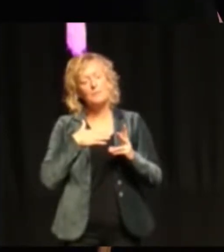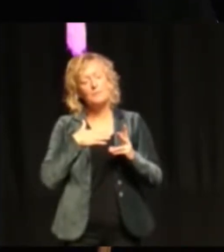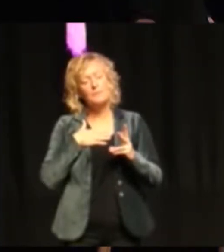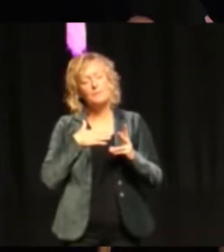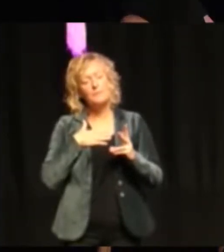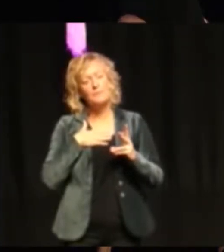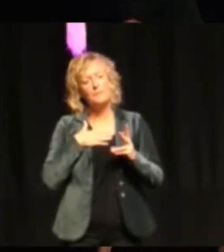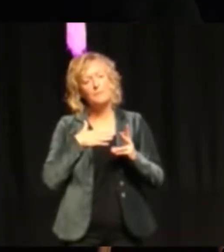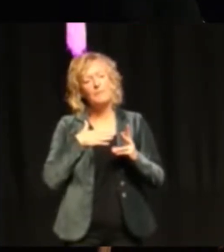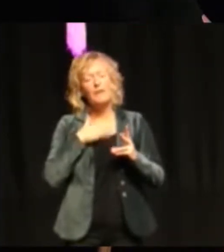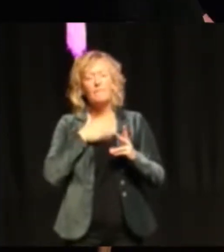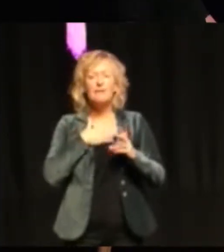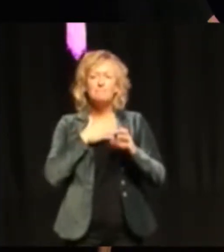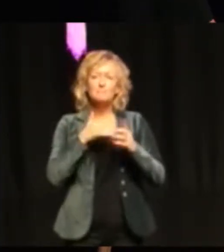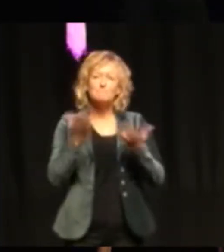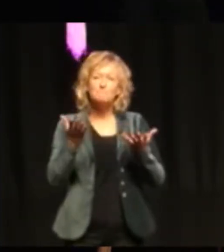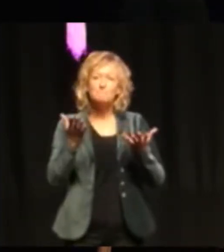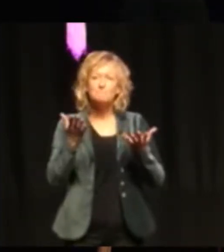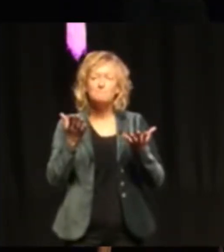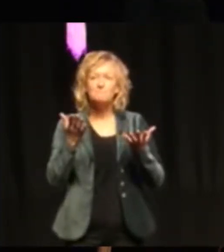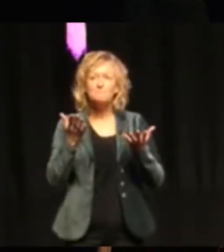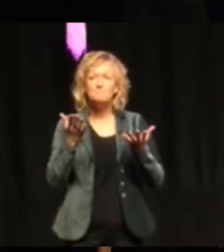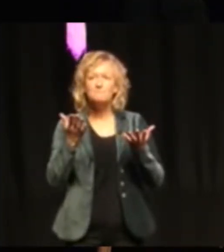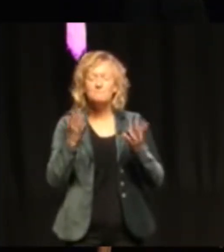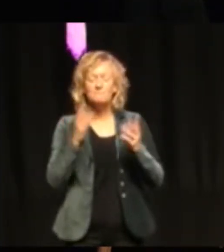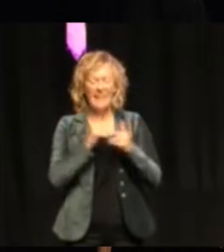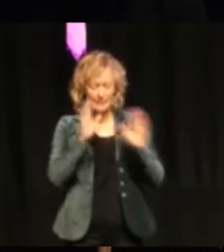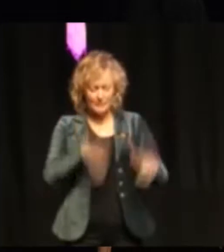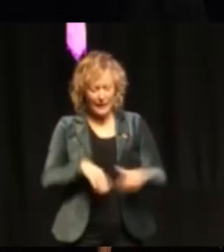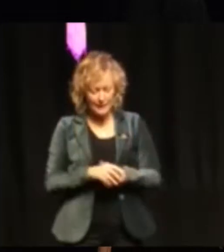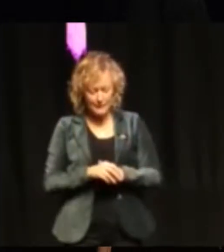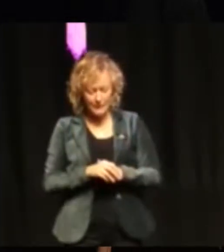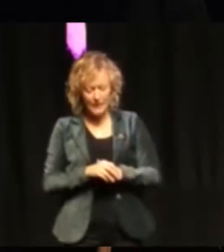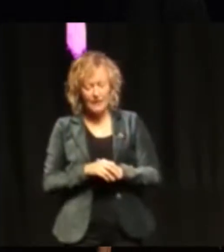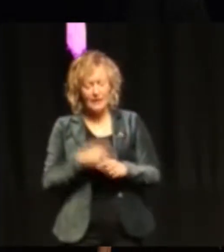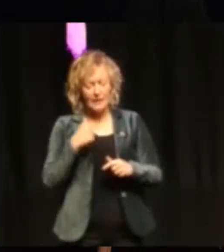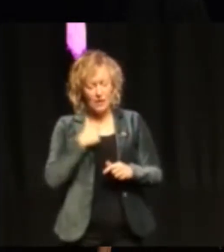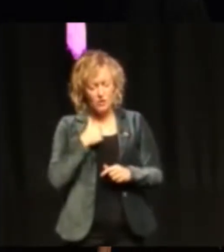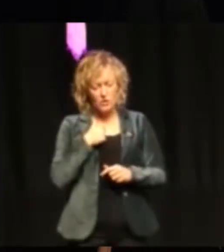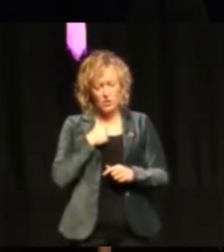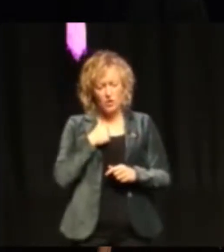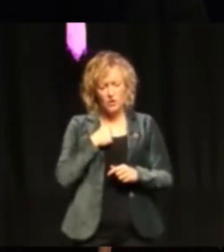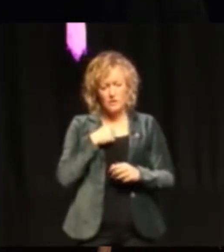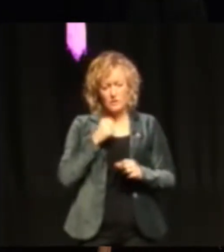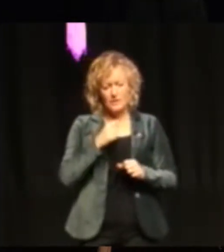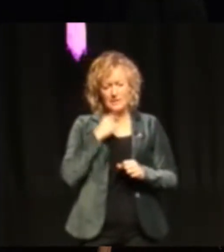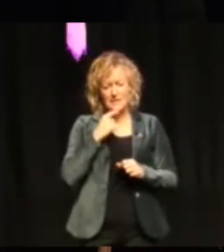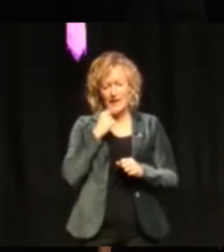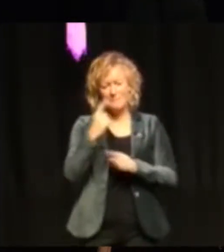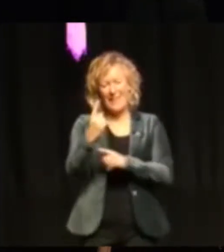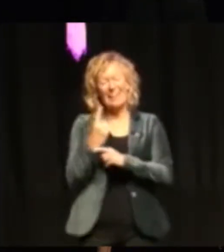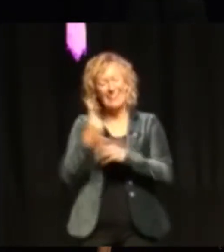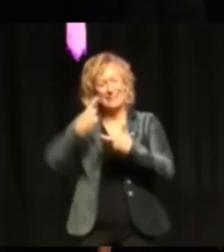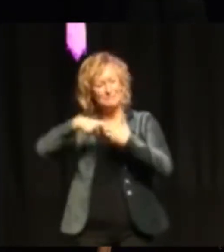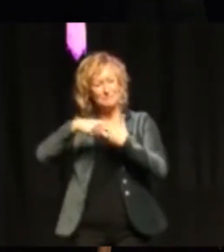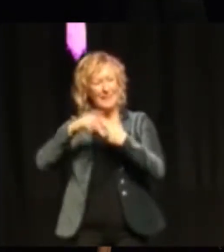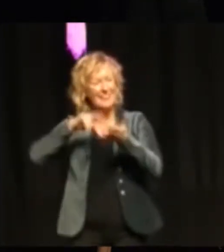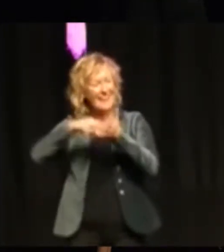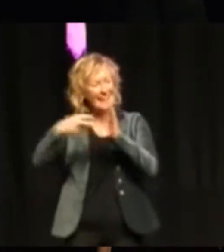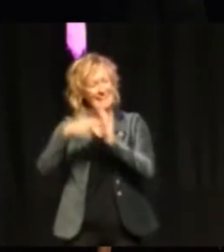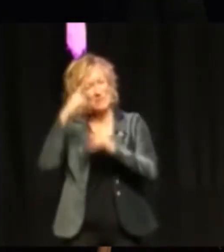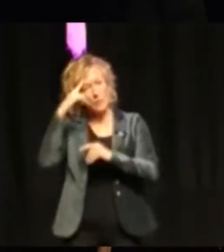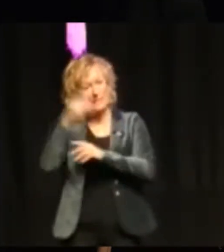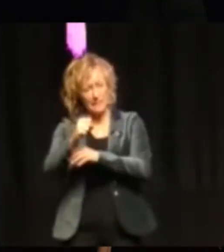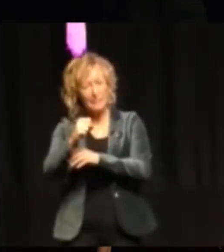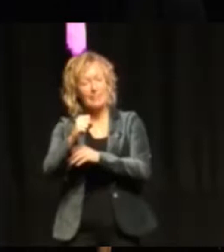want to perhaps, no, I'm going to talk to you about one more technical concept. Then I'd like to draw